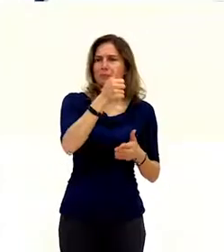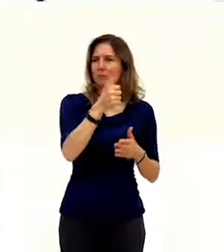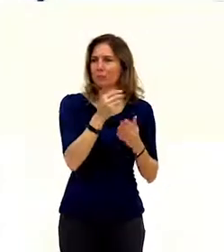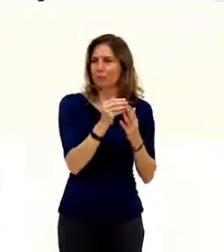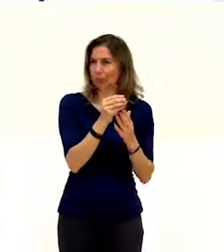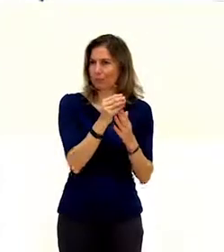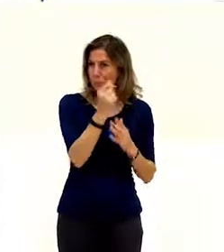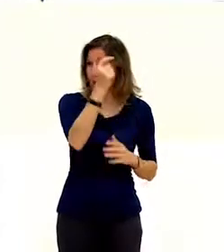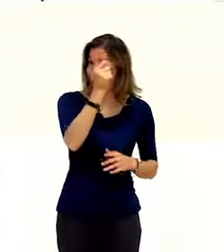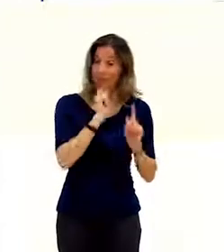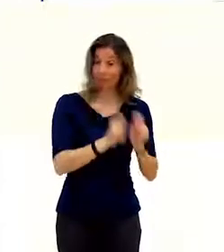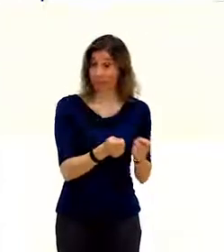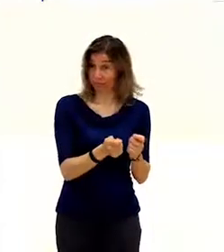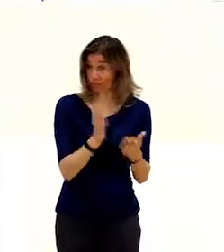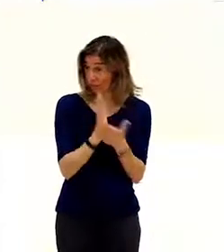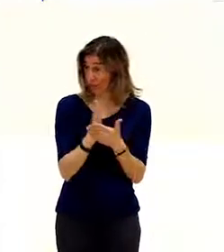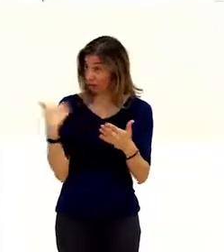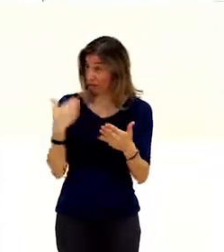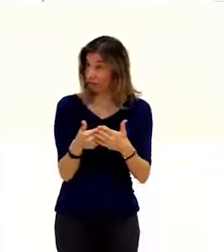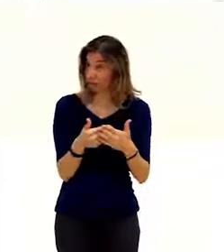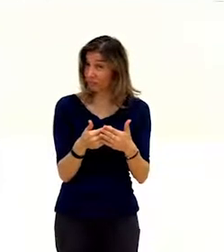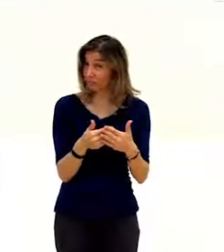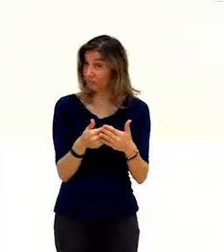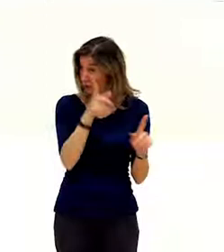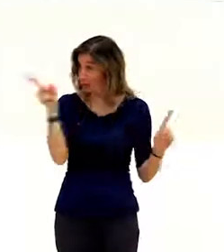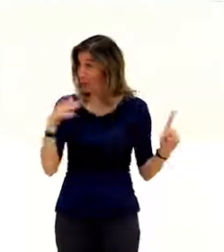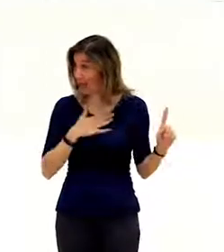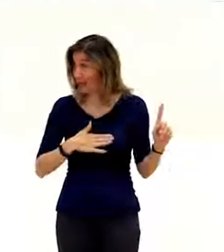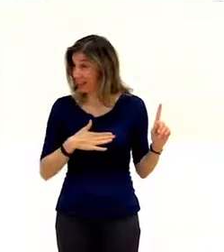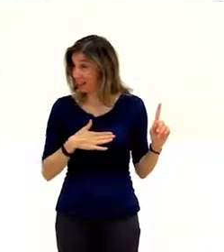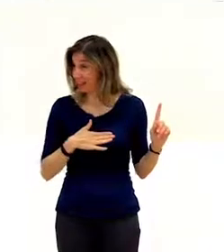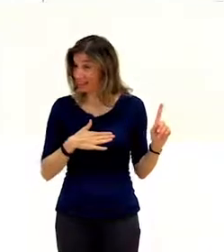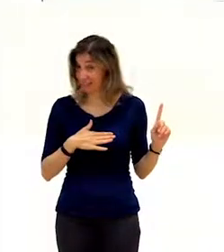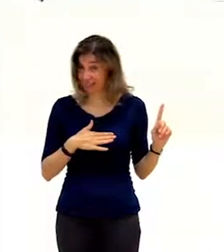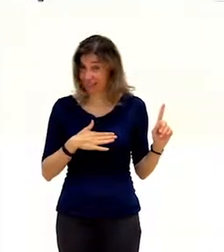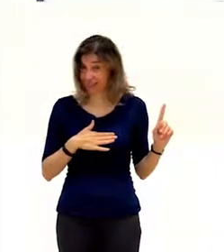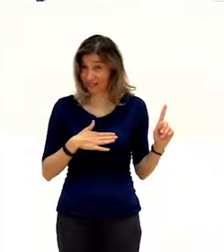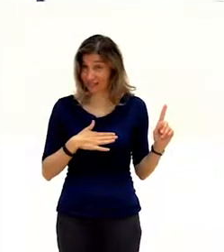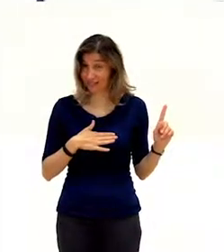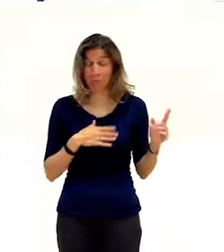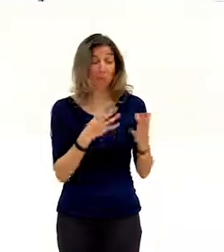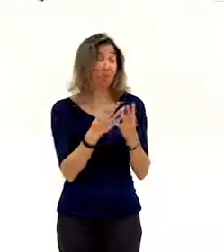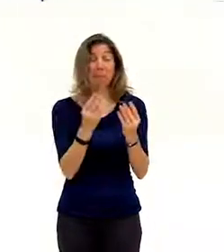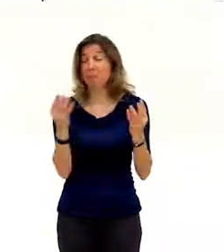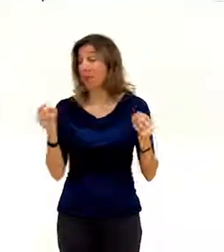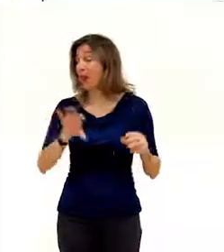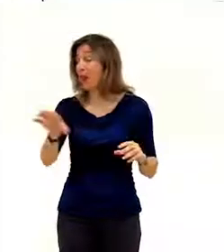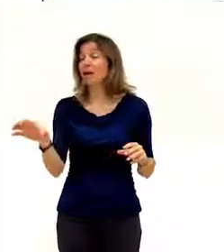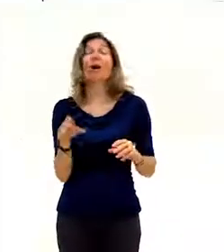inexpensive price gets the contract. Do you like that? A lot of member states love